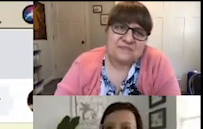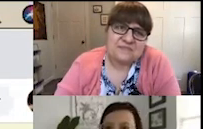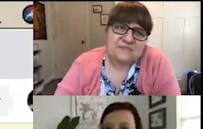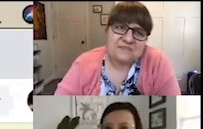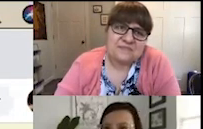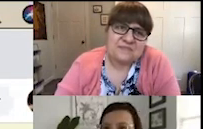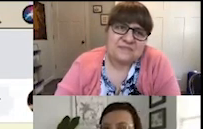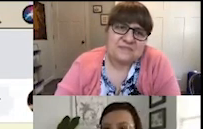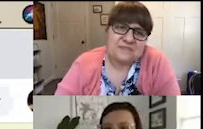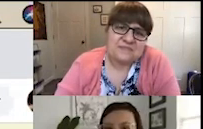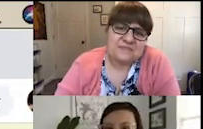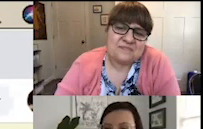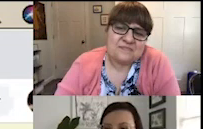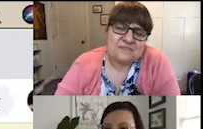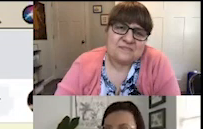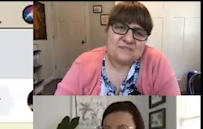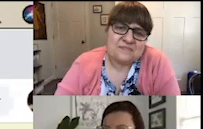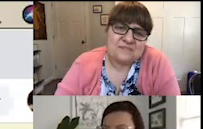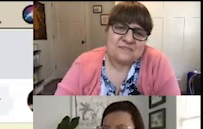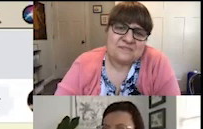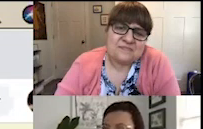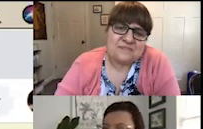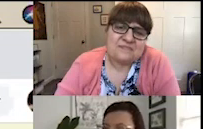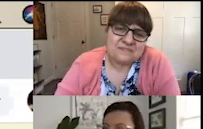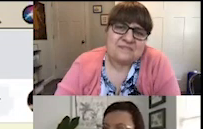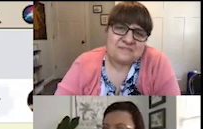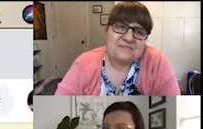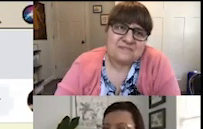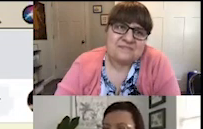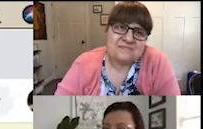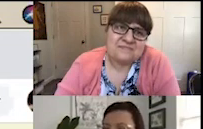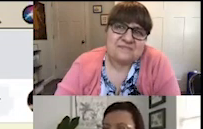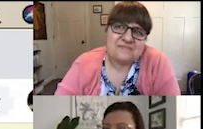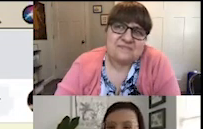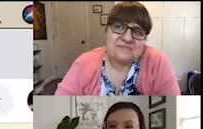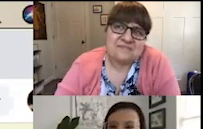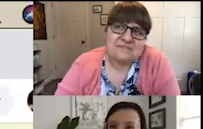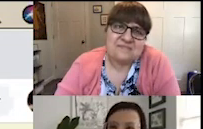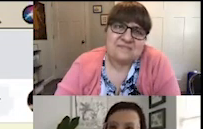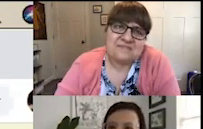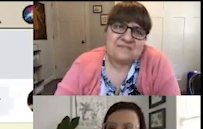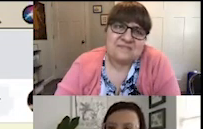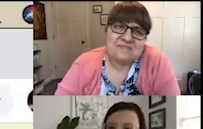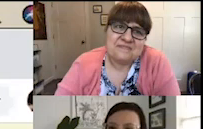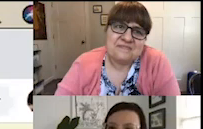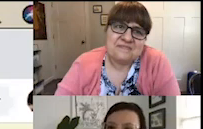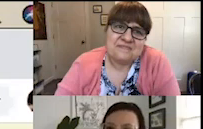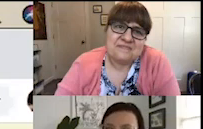Thank you so much, Lesley. Samira, do we have any final questions? We have around six minutes.